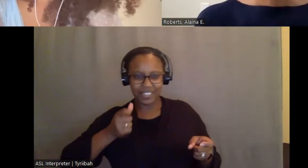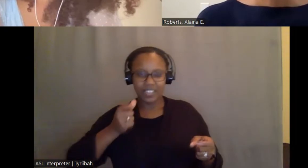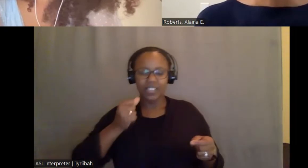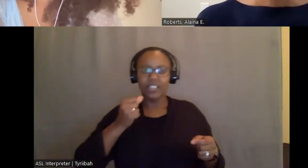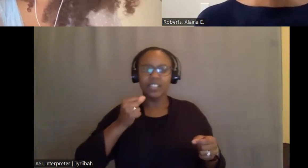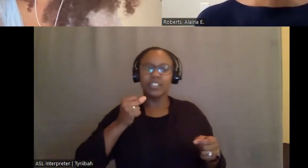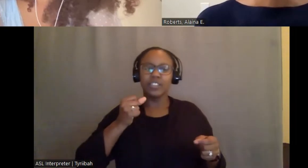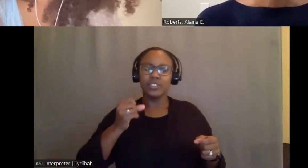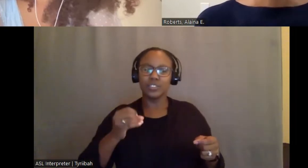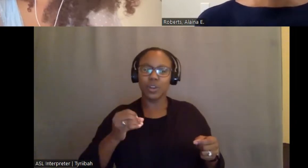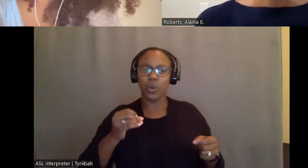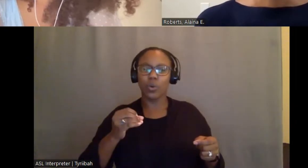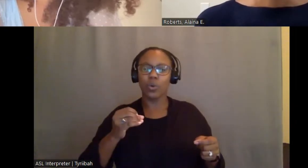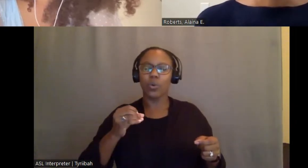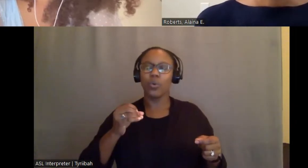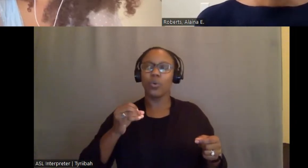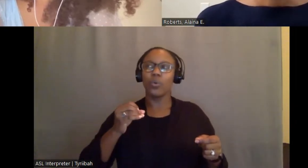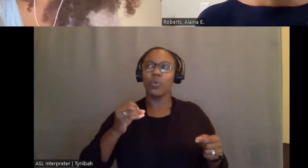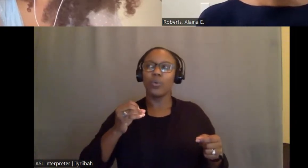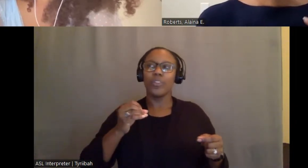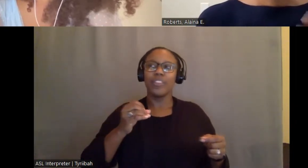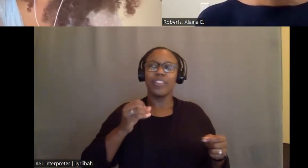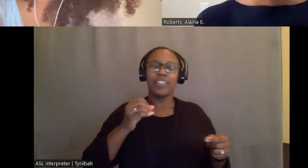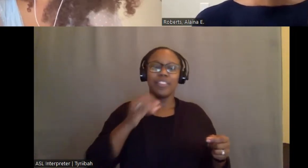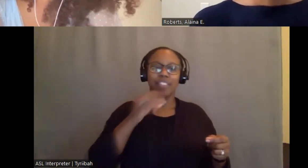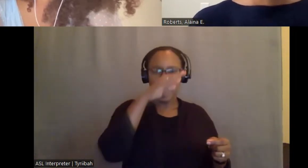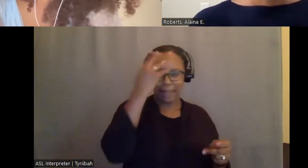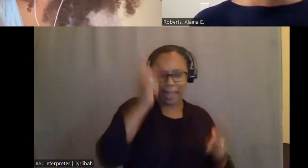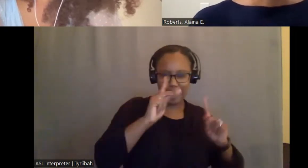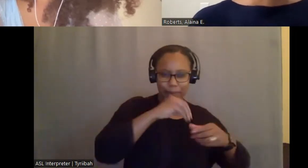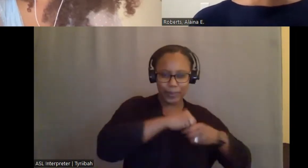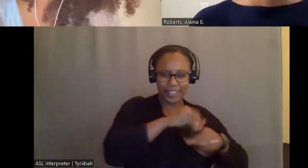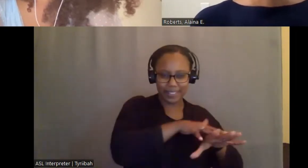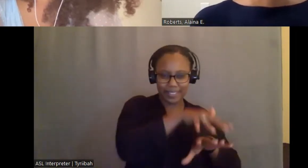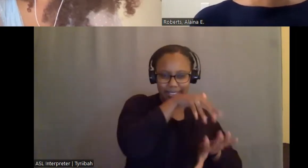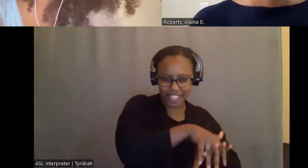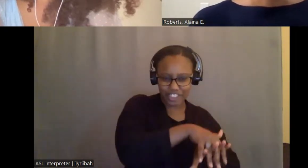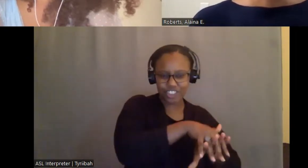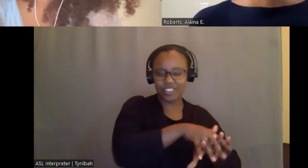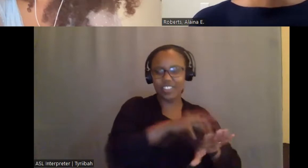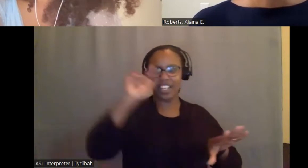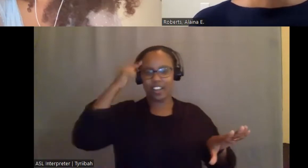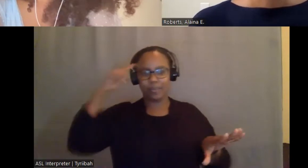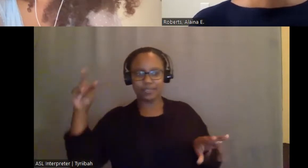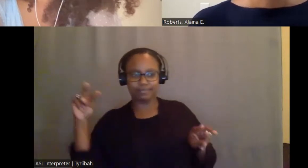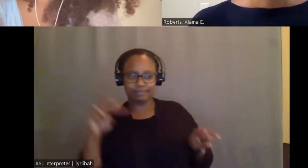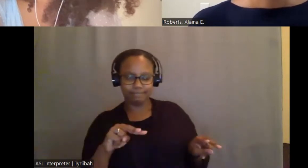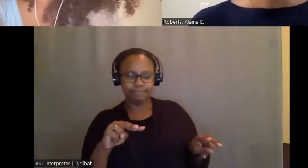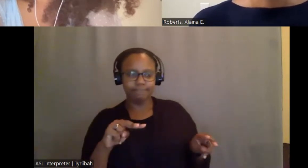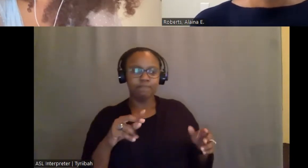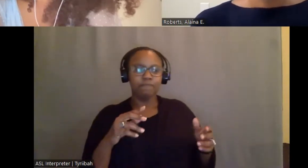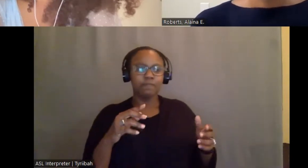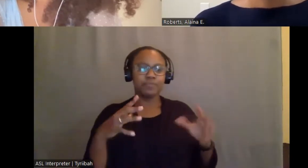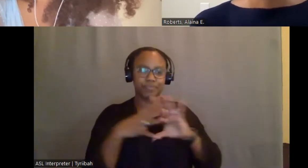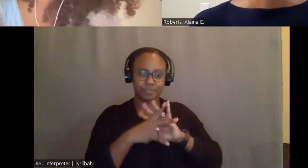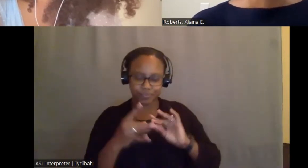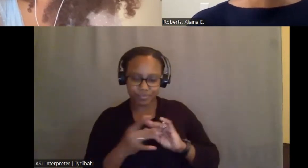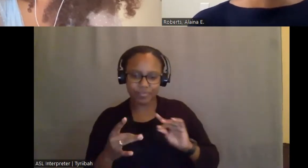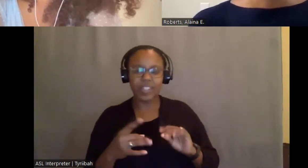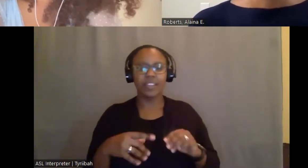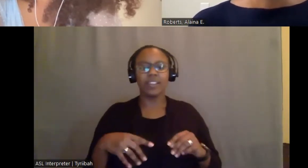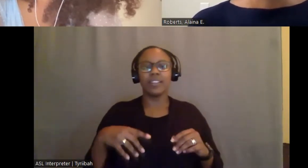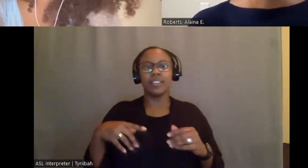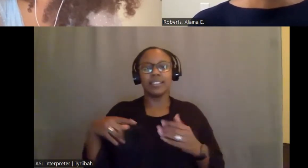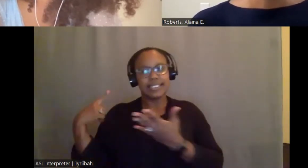descent in these Indian nations and saying, okay, you know, we hear all this discussion in the United States about land, about the